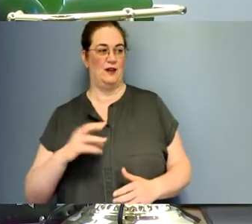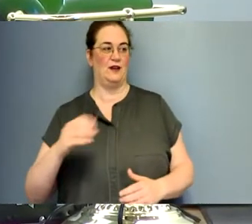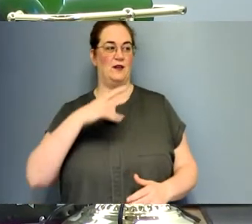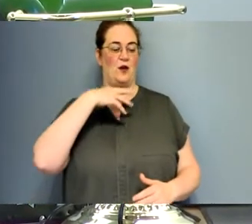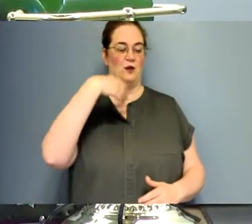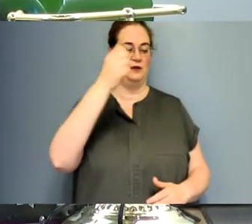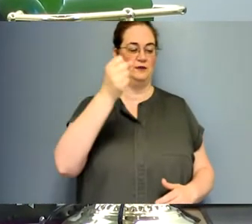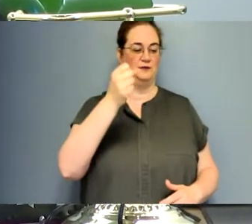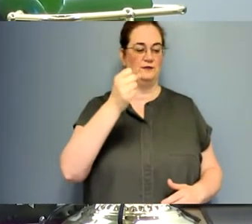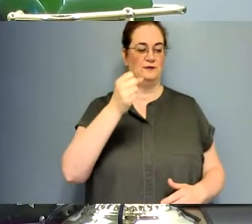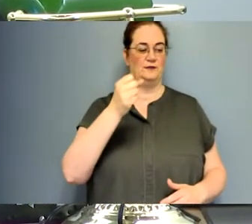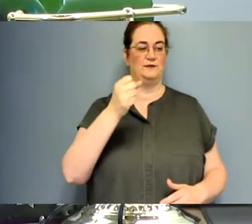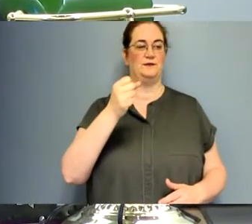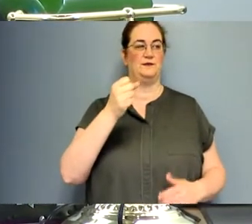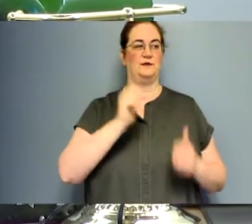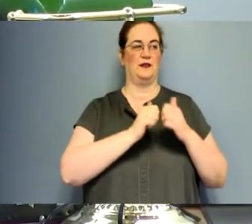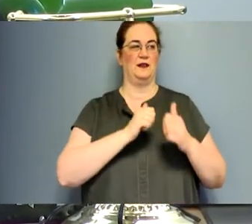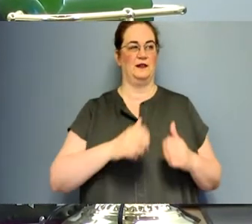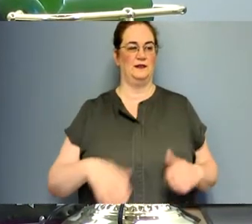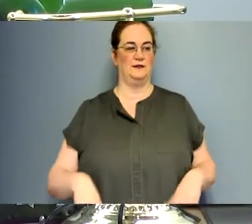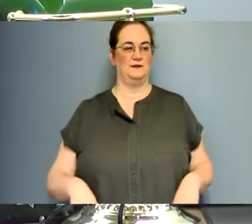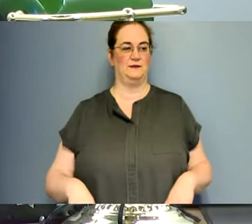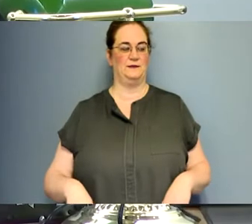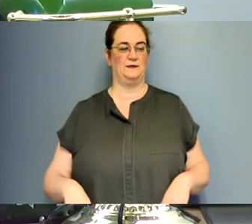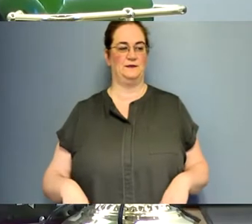version of athletics.